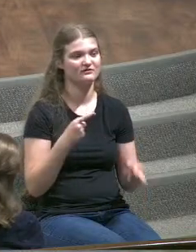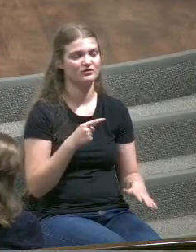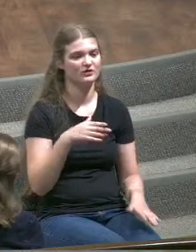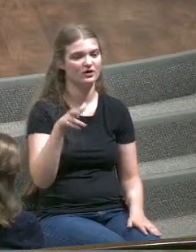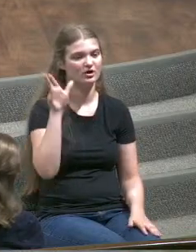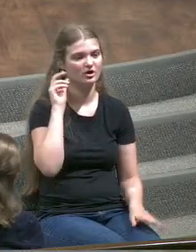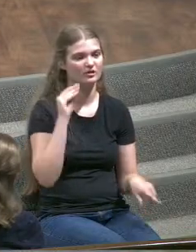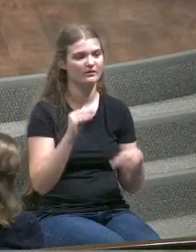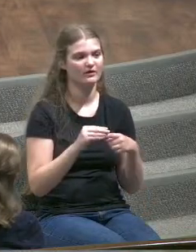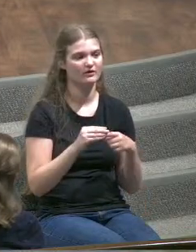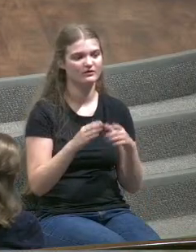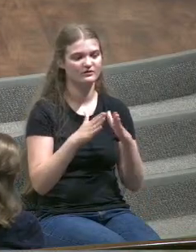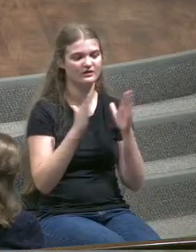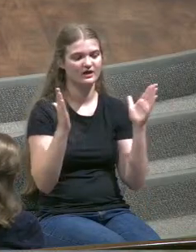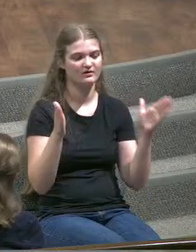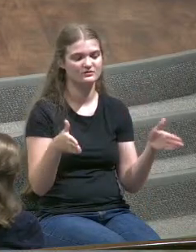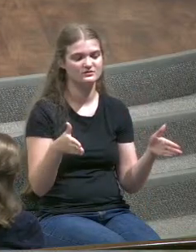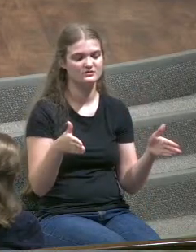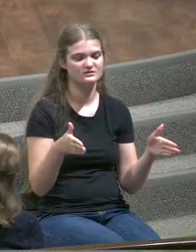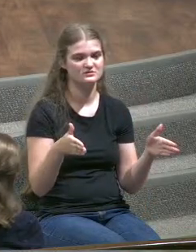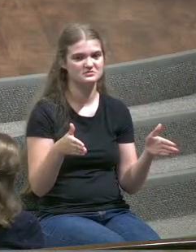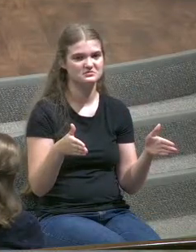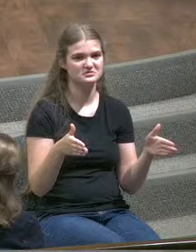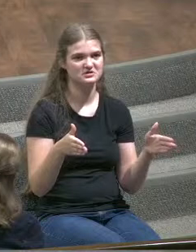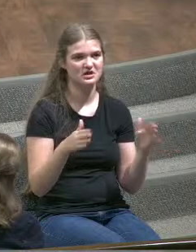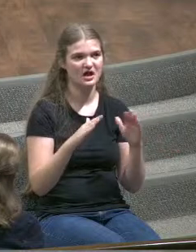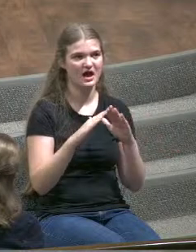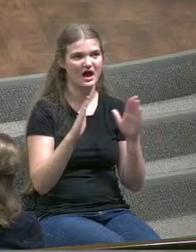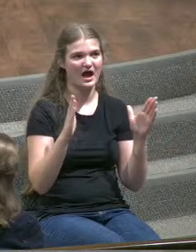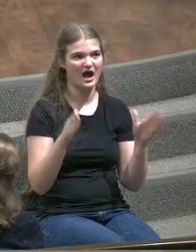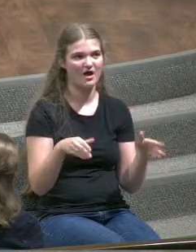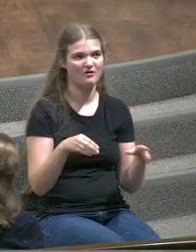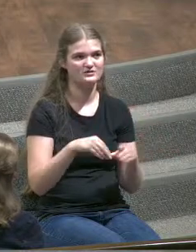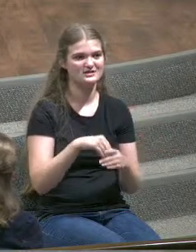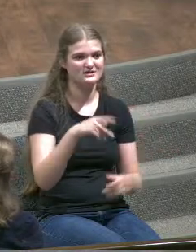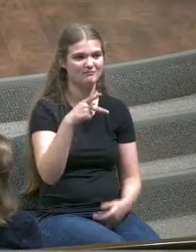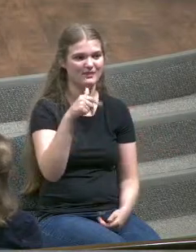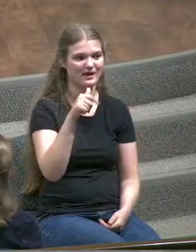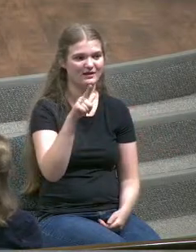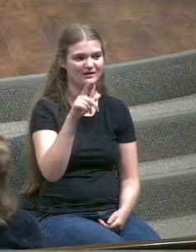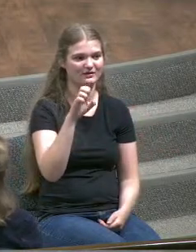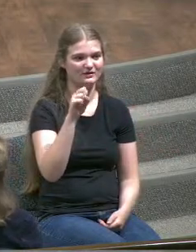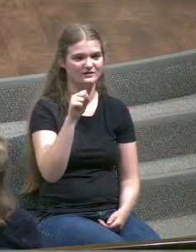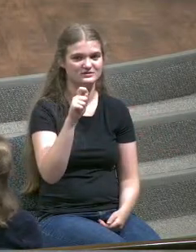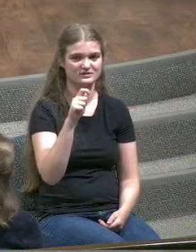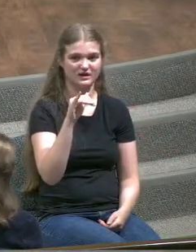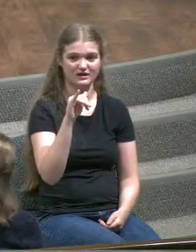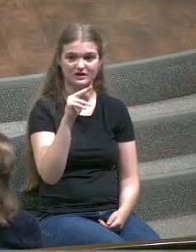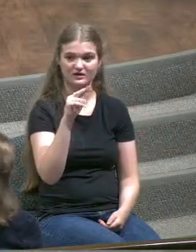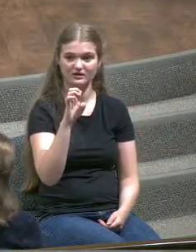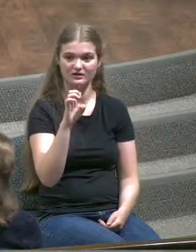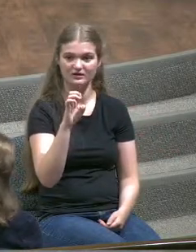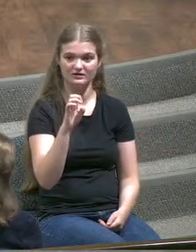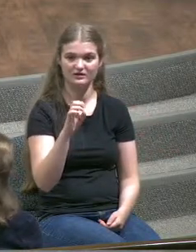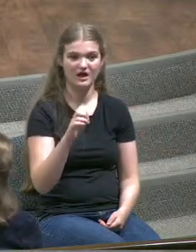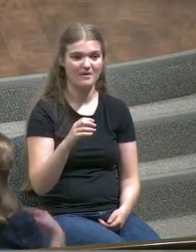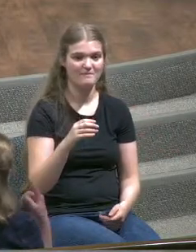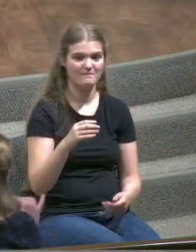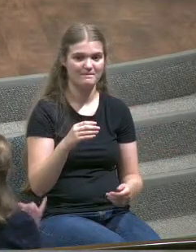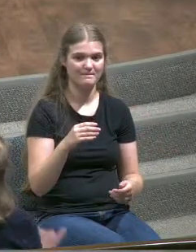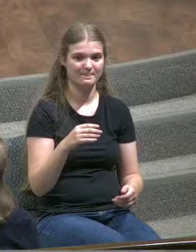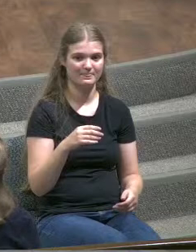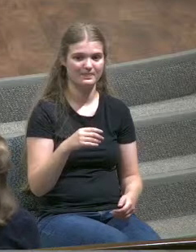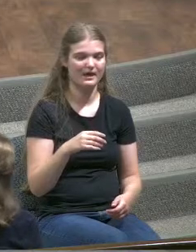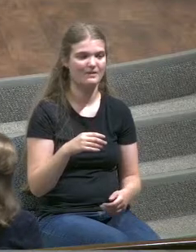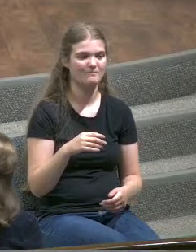the houses, you know, what a house in Palestine would have looked like during the first century, that many of them were flat roofs